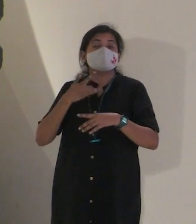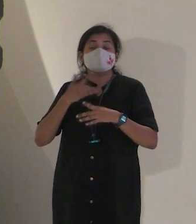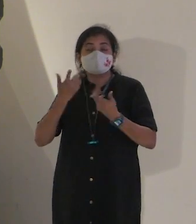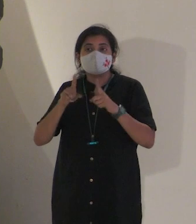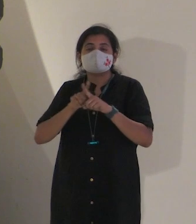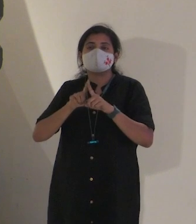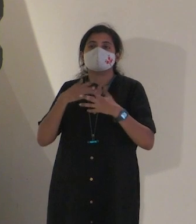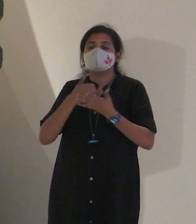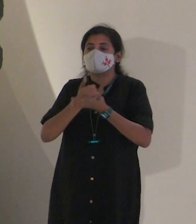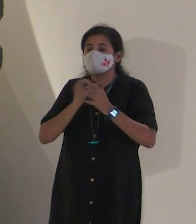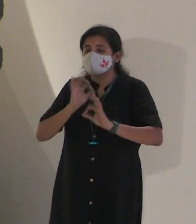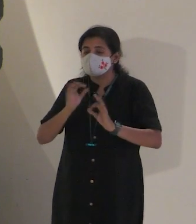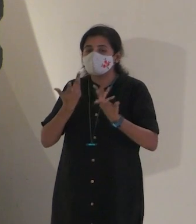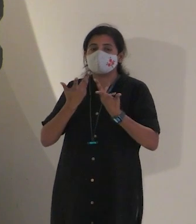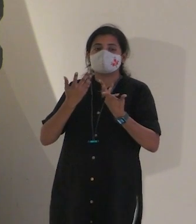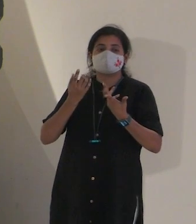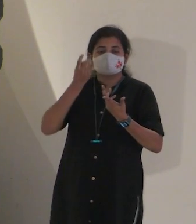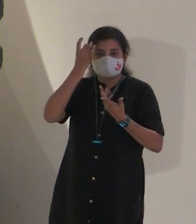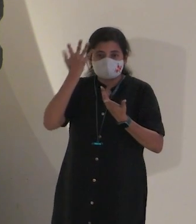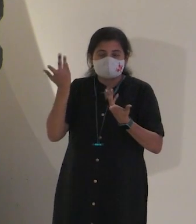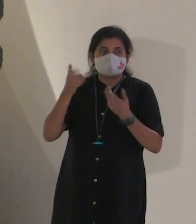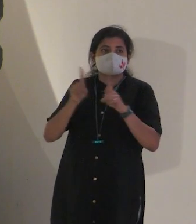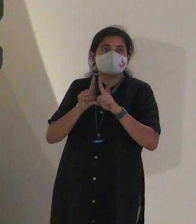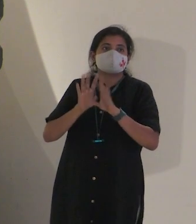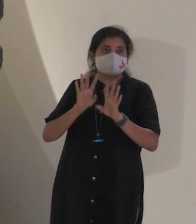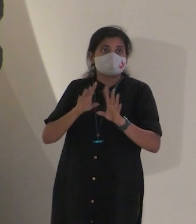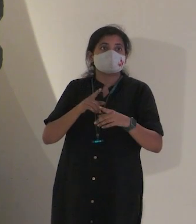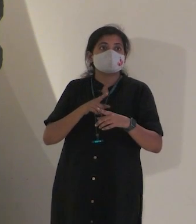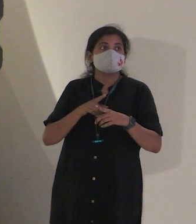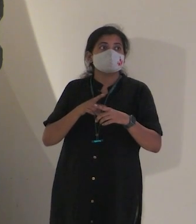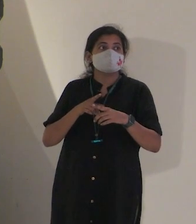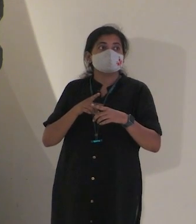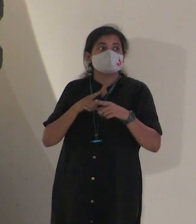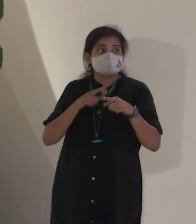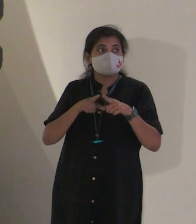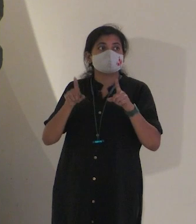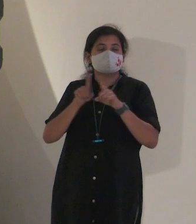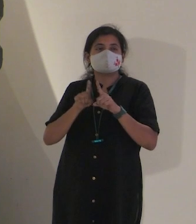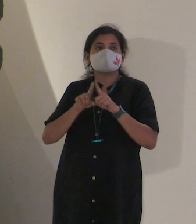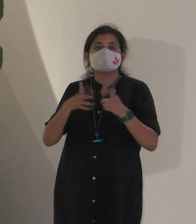that ambiguity, actually made us push boundaries. It was at this